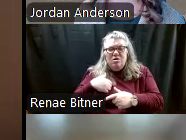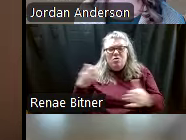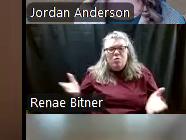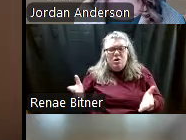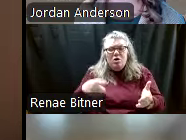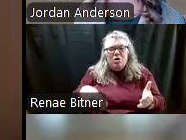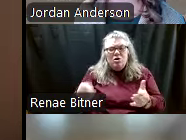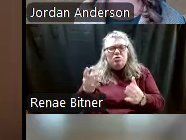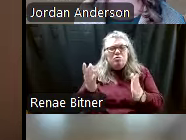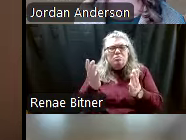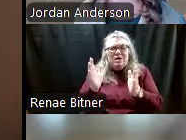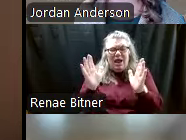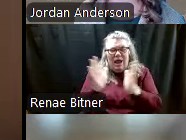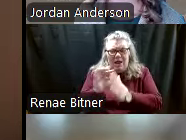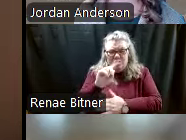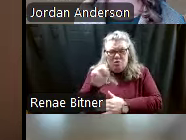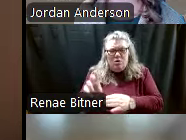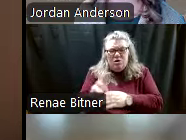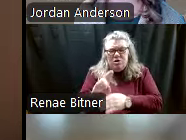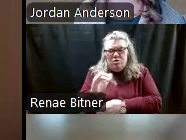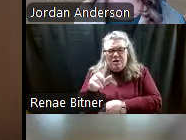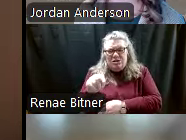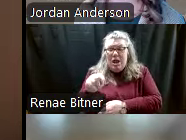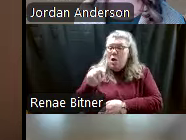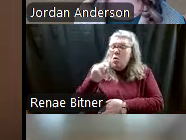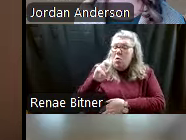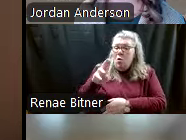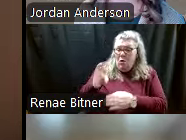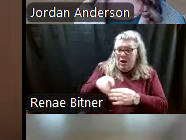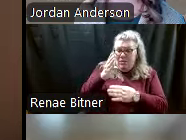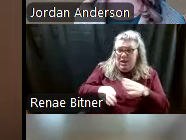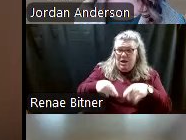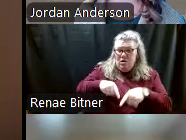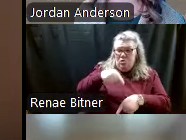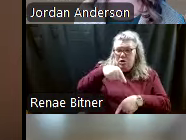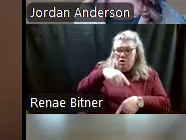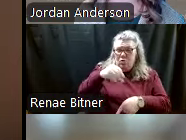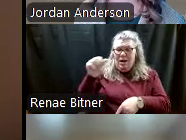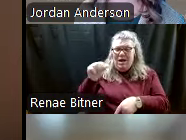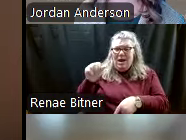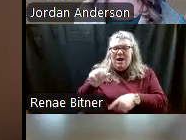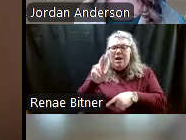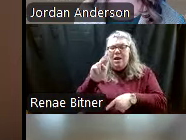you to ask questions in the chat or by unmuting during the Q&A portion of the presentations.